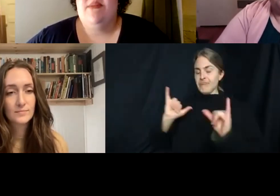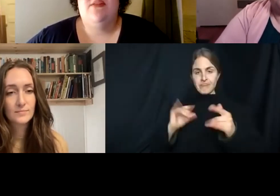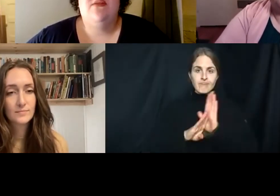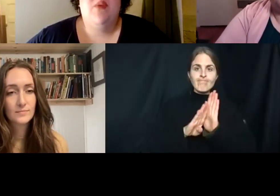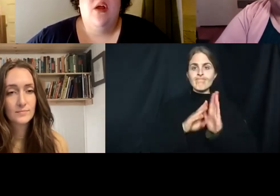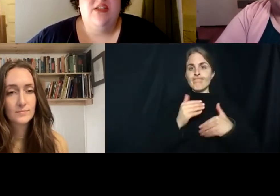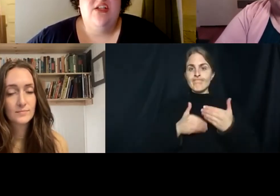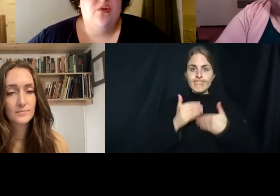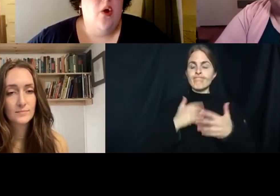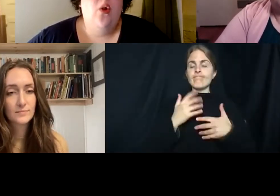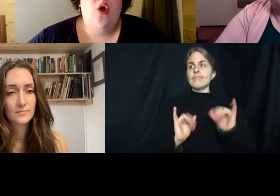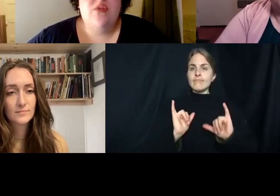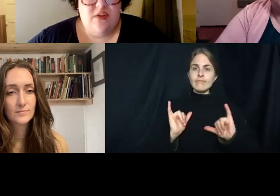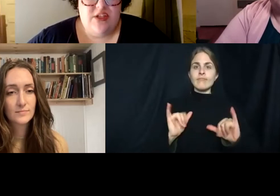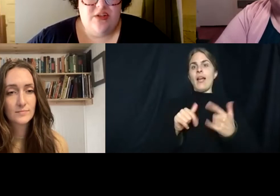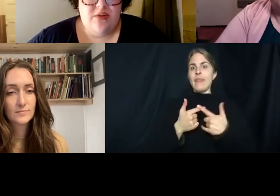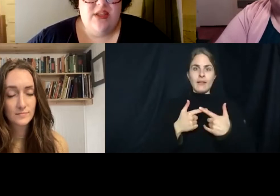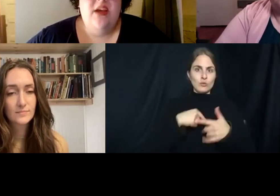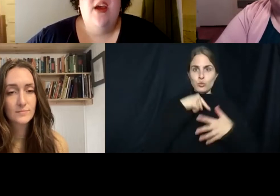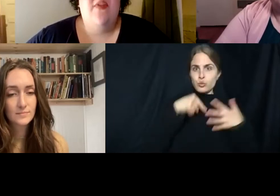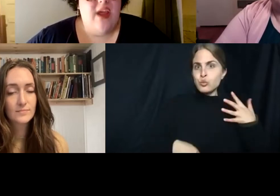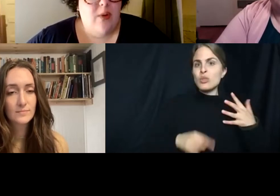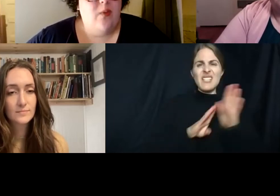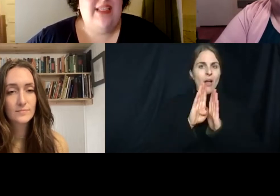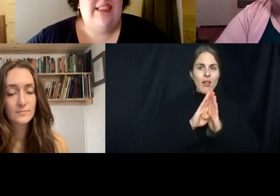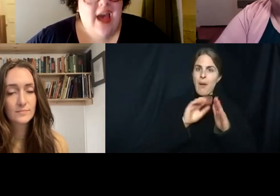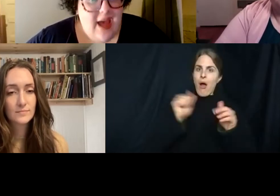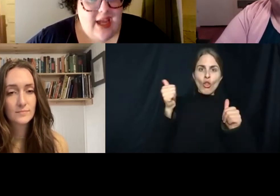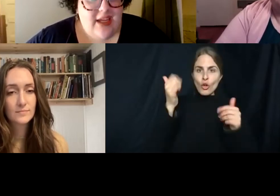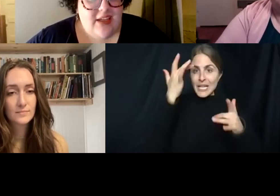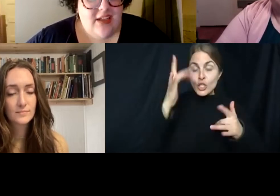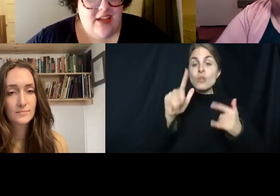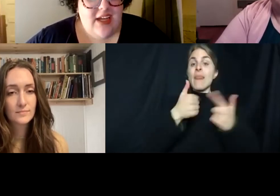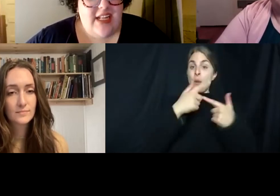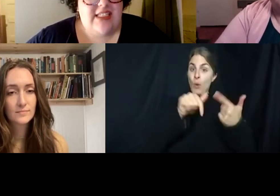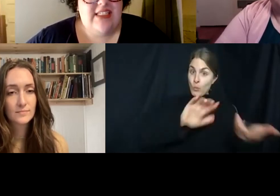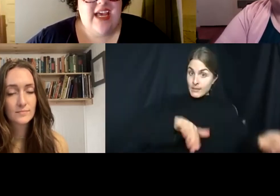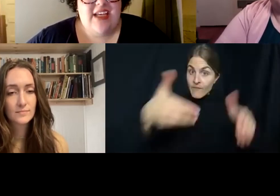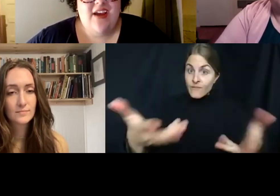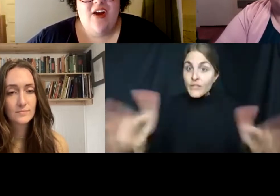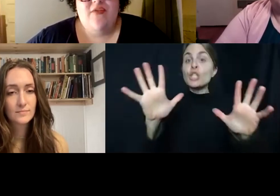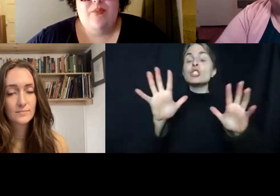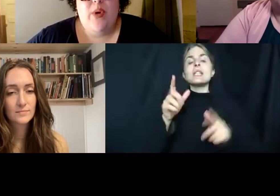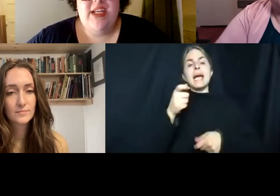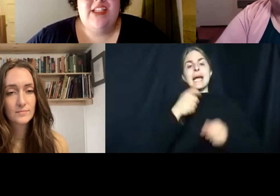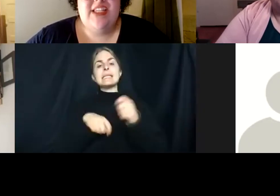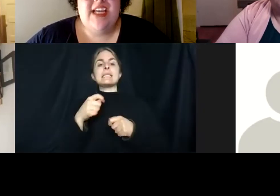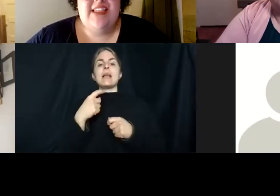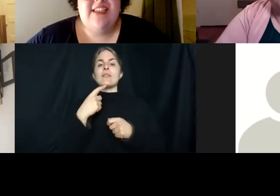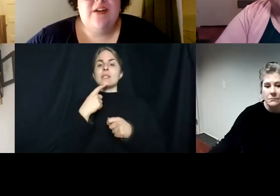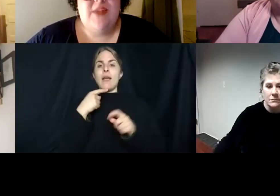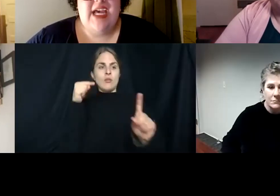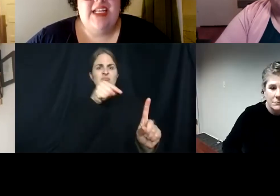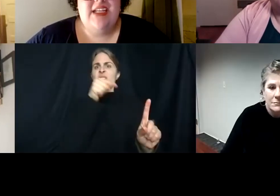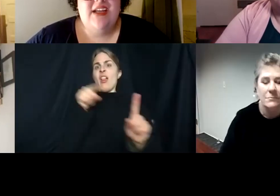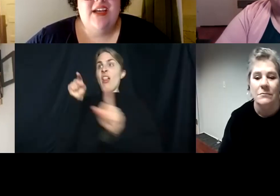lifetime and snowballs into a whole host of issues. And then when we die, instead of pointing to that